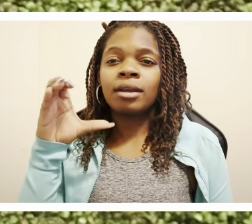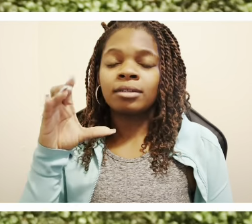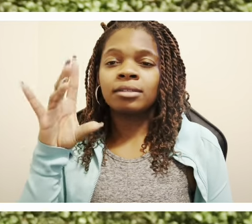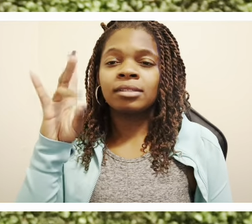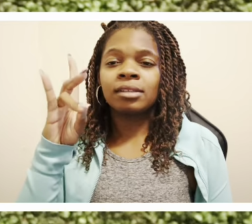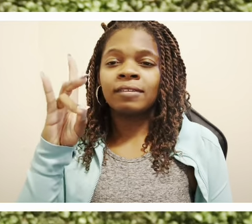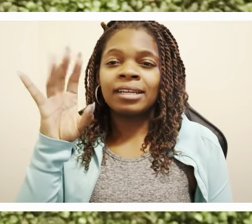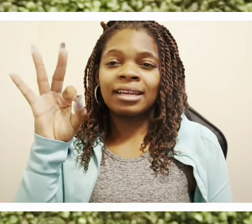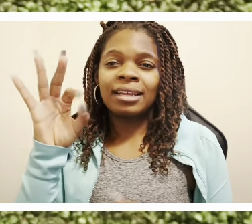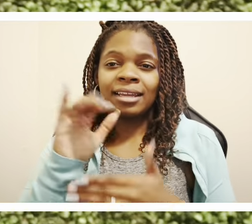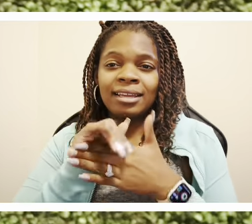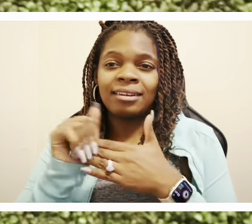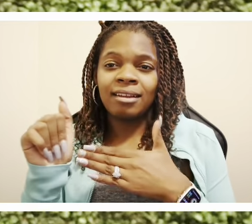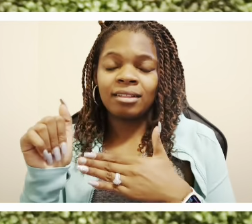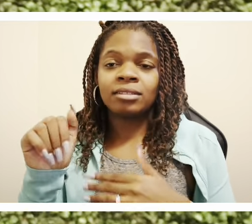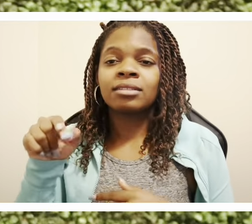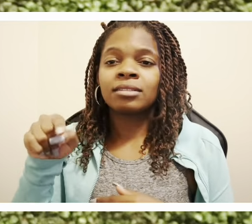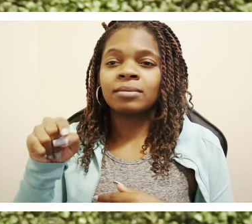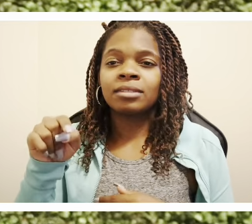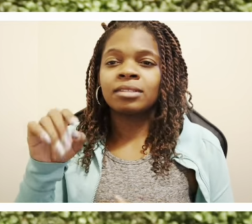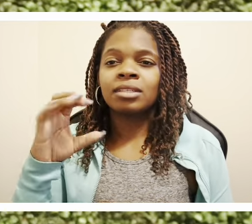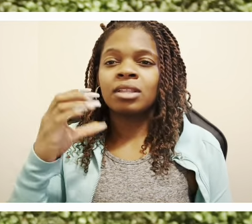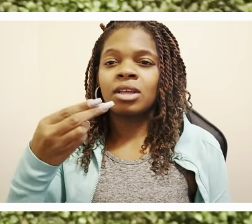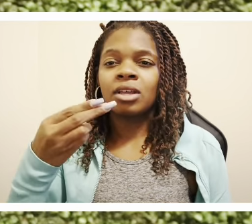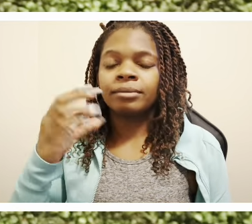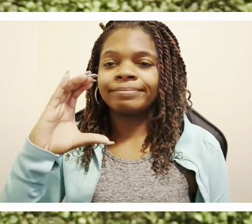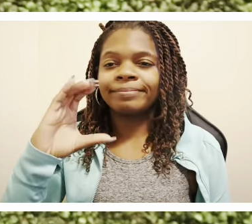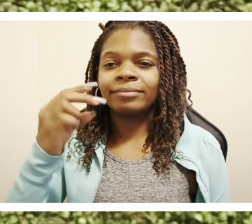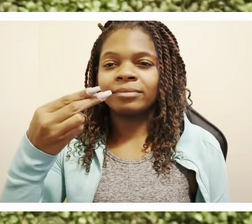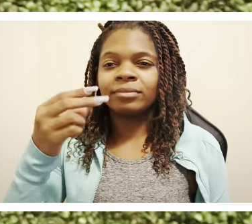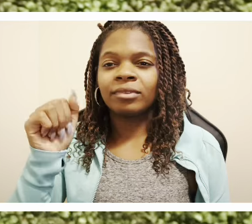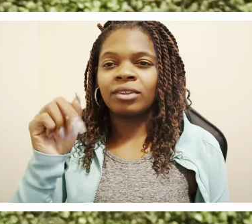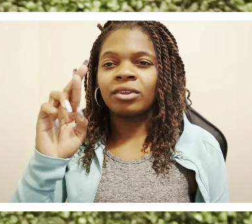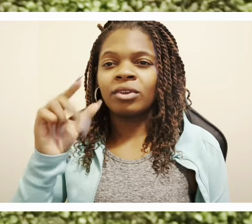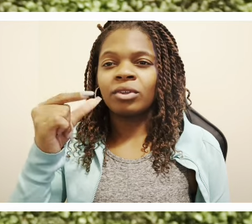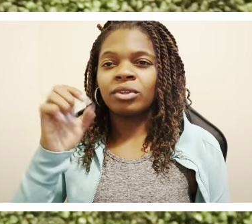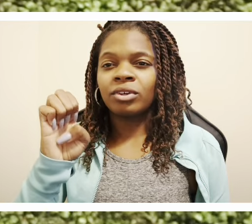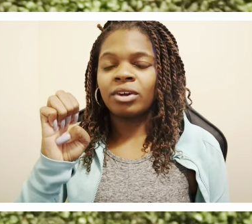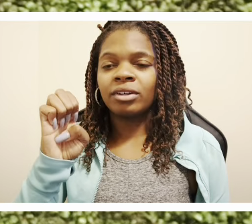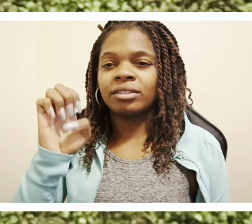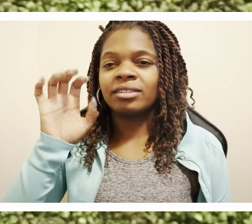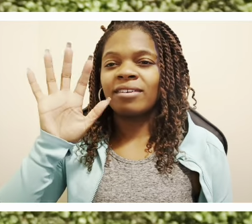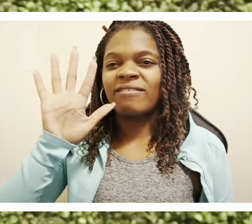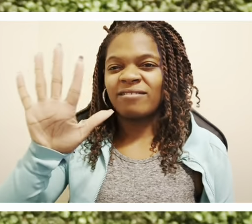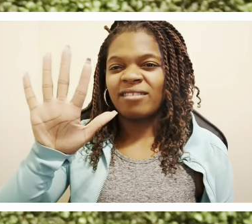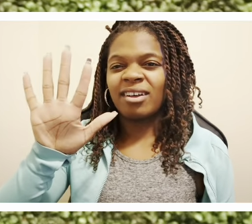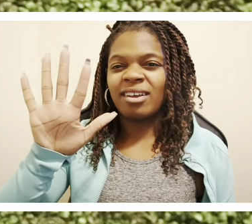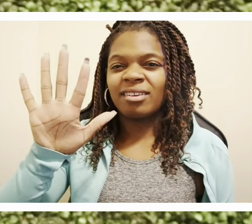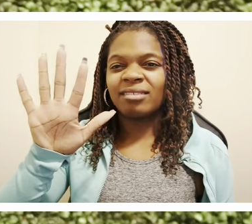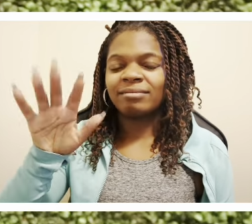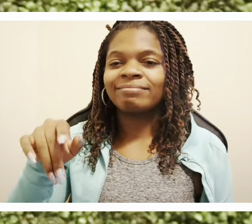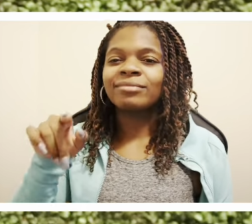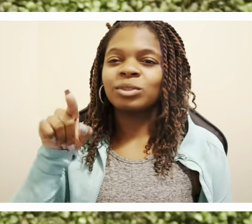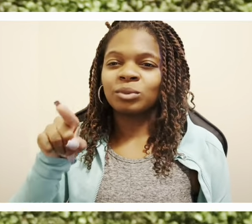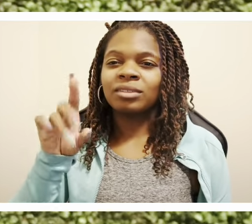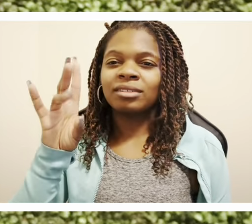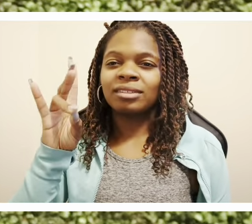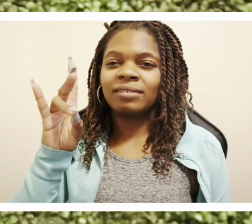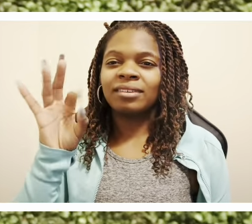Fitbit Charge 5. This is the Charge 5. This is the latest charge that's out. This will run you